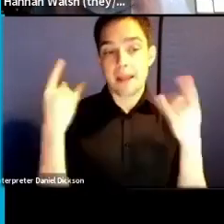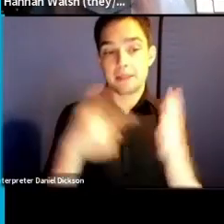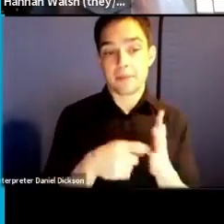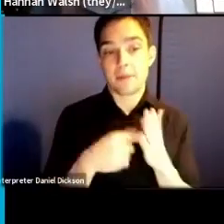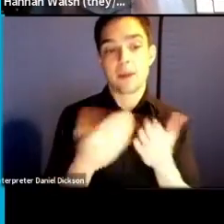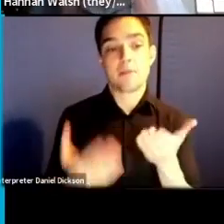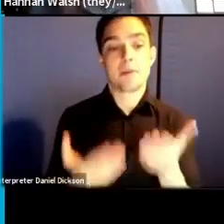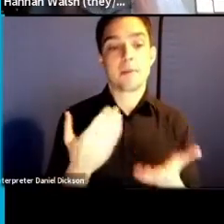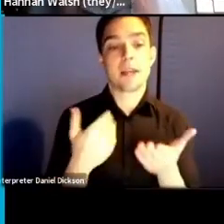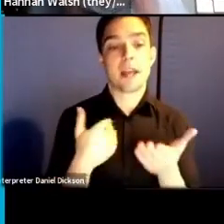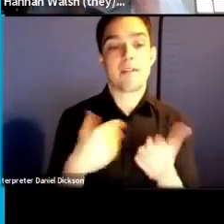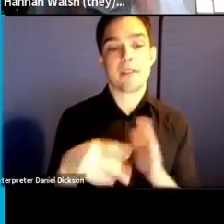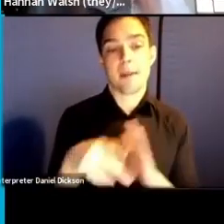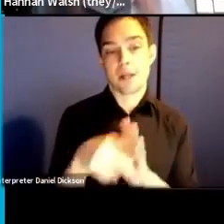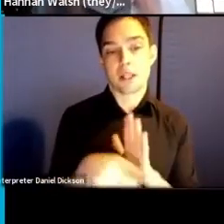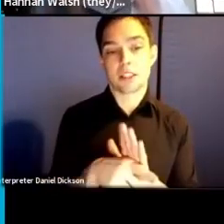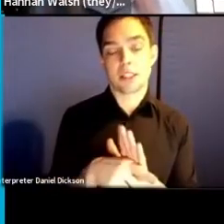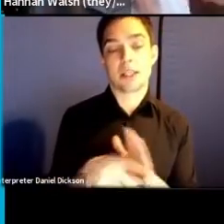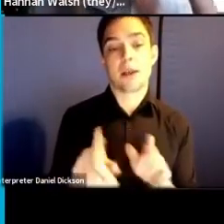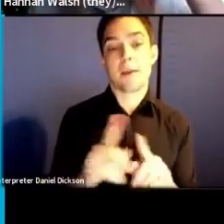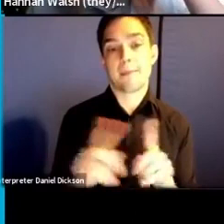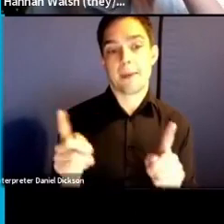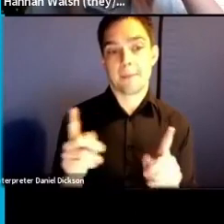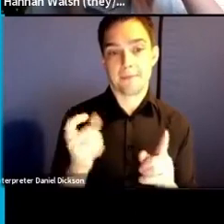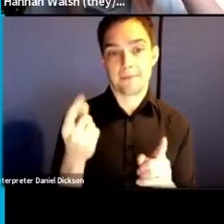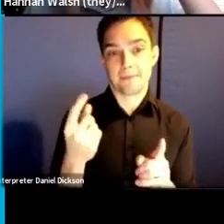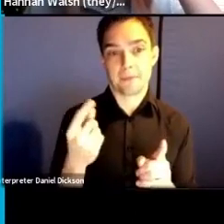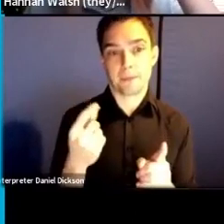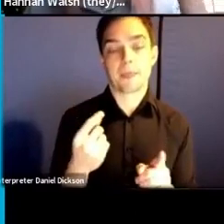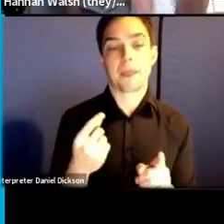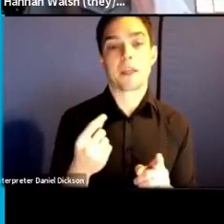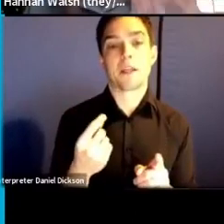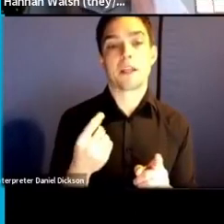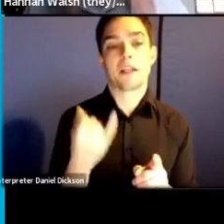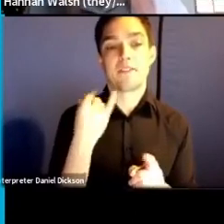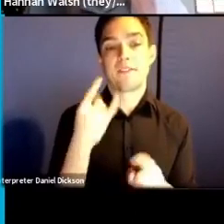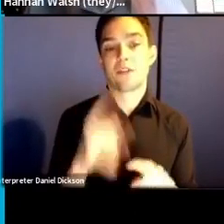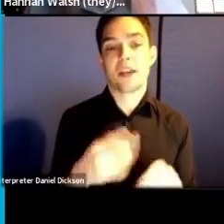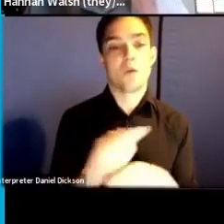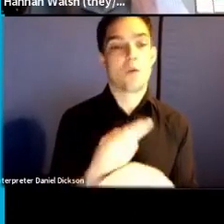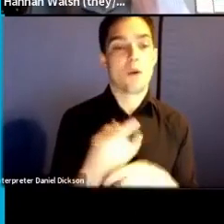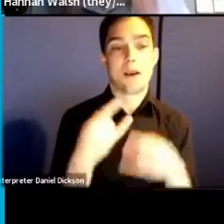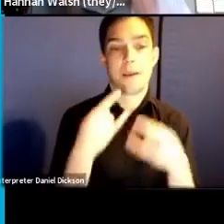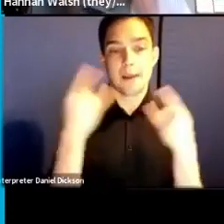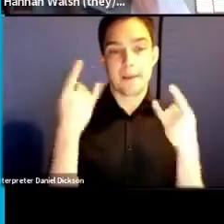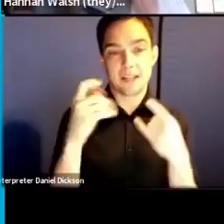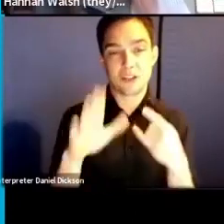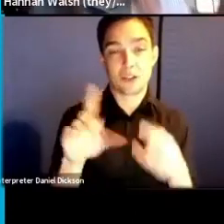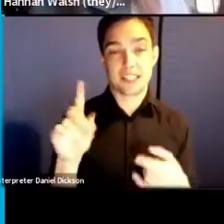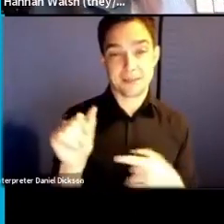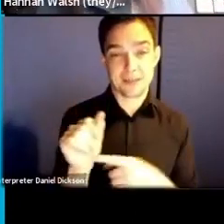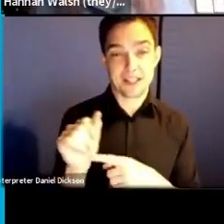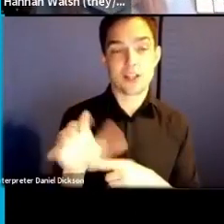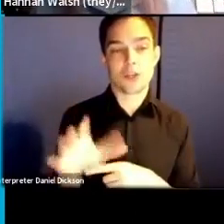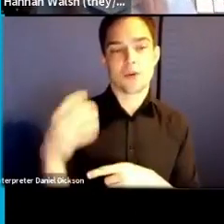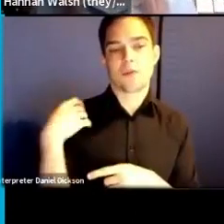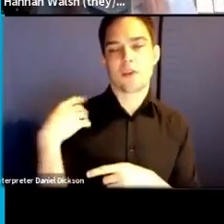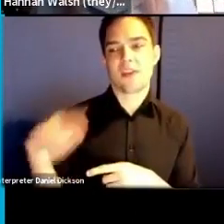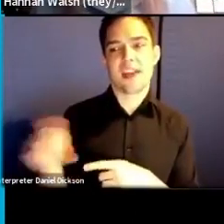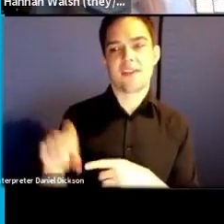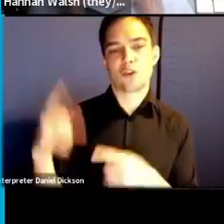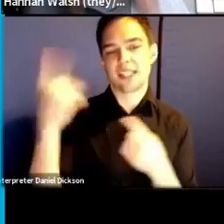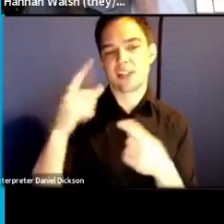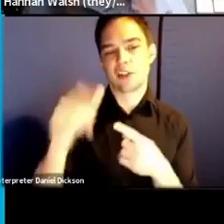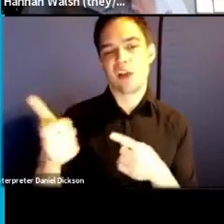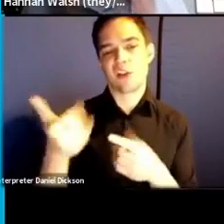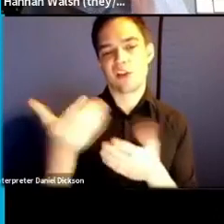have this mask policy. However, if you can't wear a mask because of your disability, your employer does need to consider some